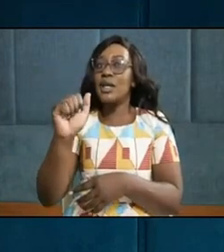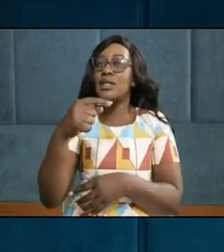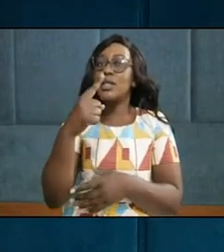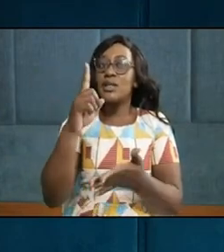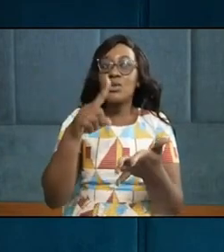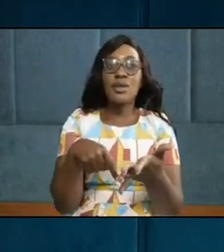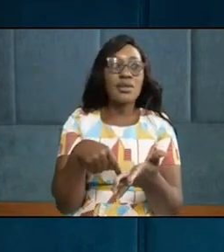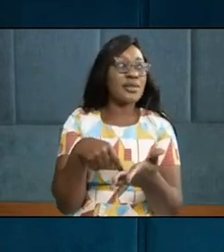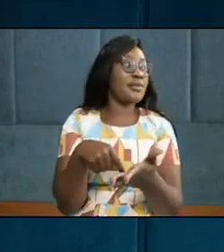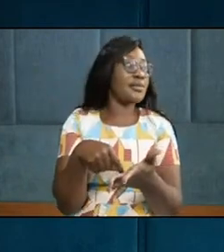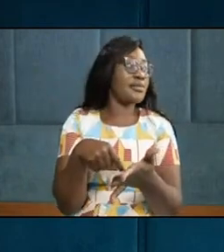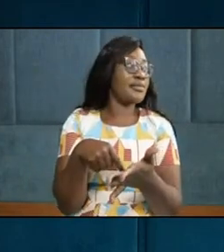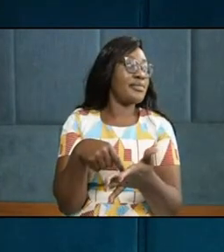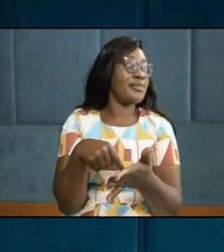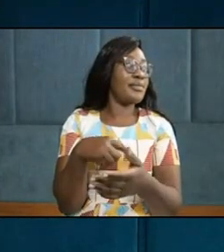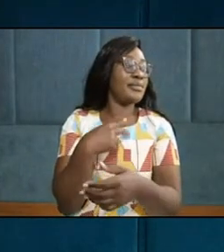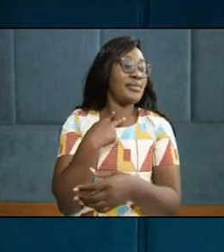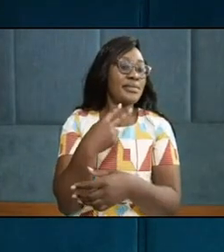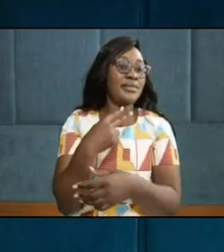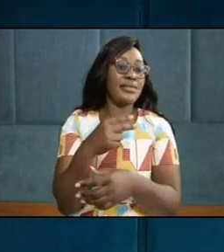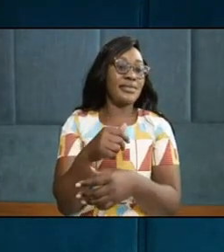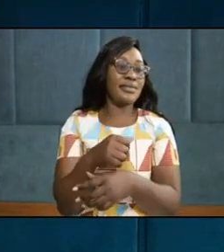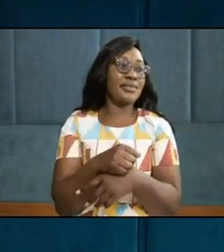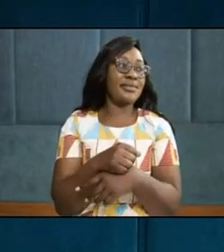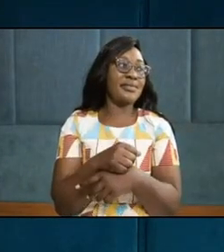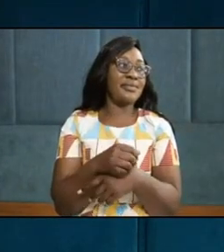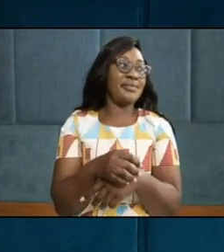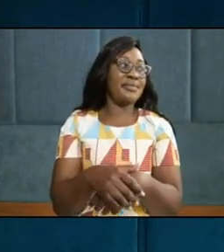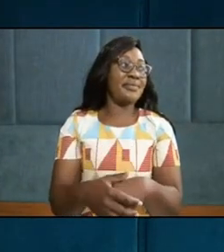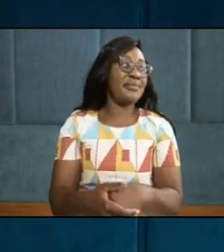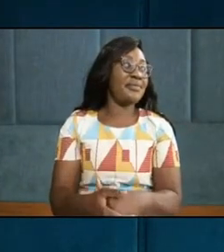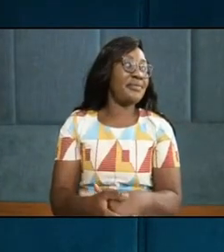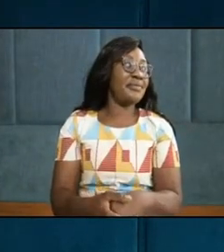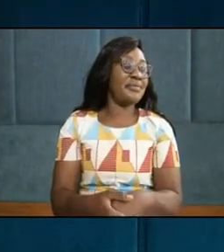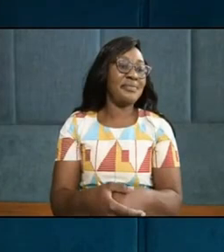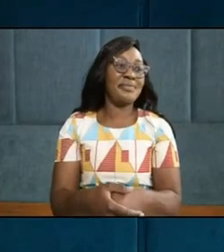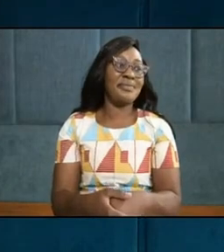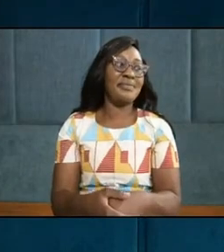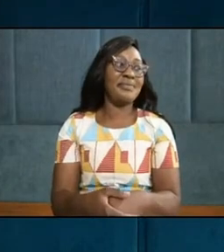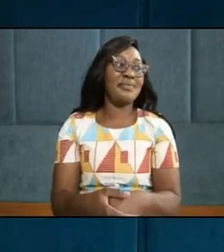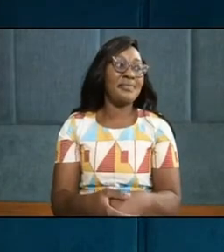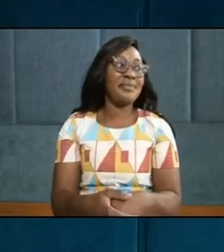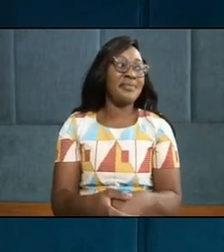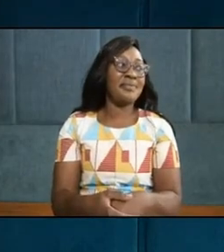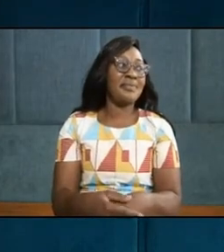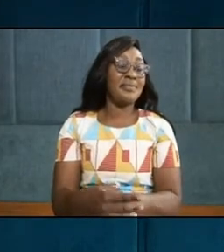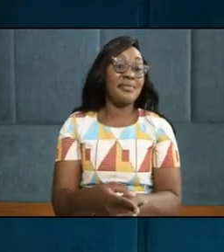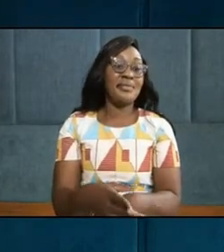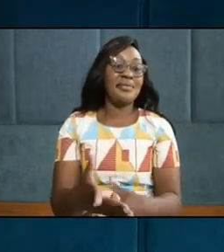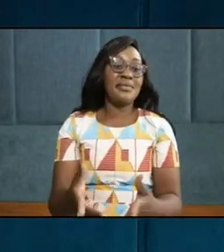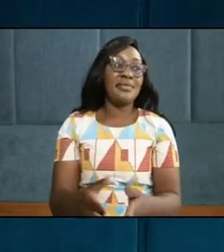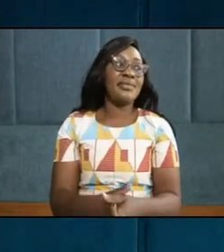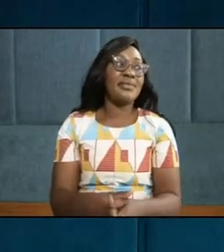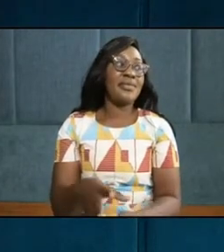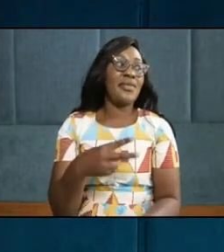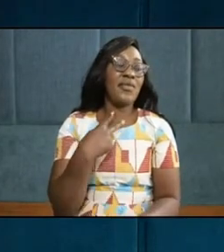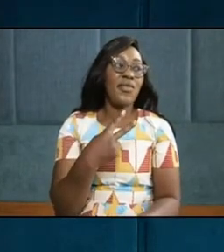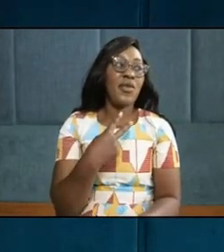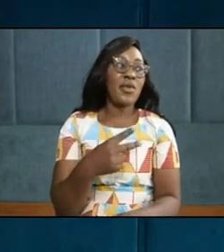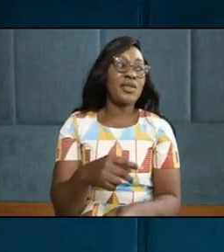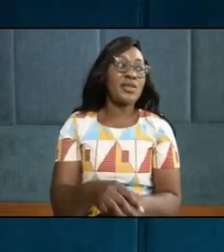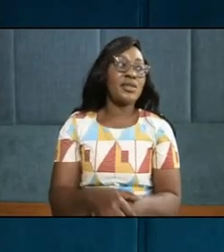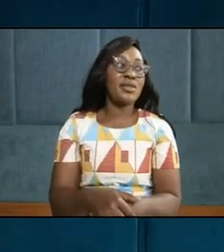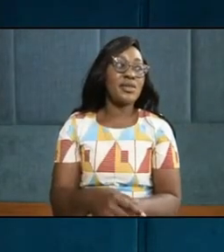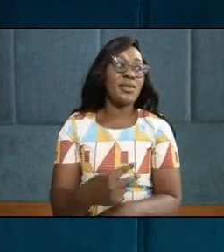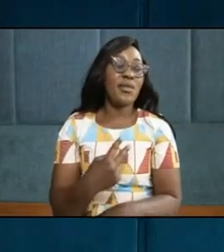but he learned that there was a plot against him. So he detoured, went back to Macedonia,